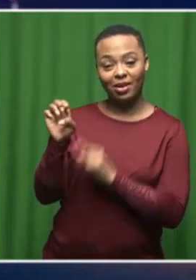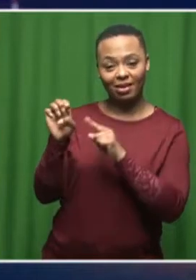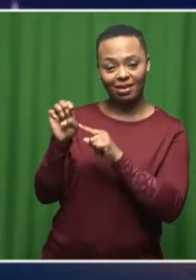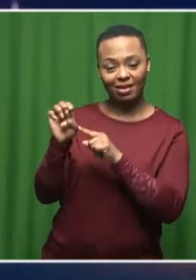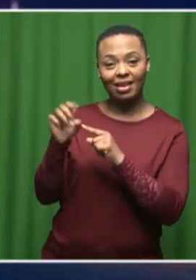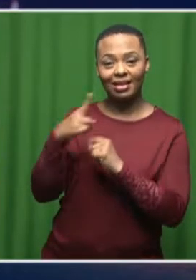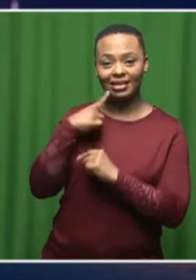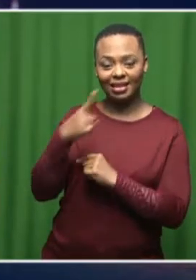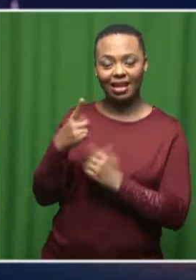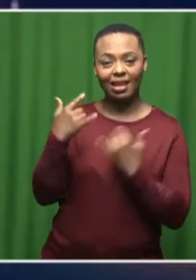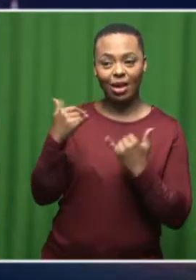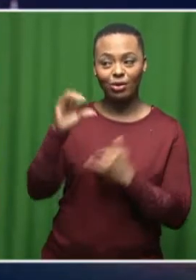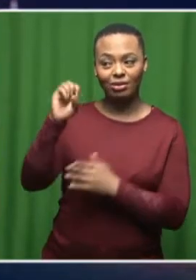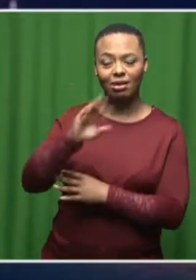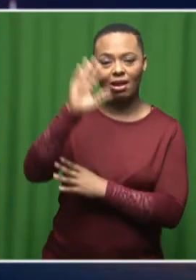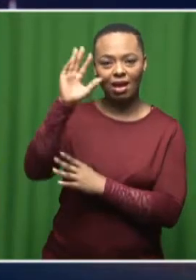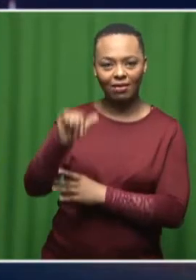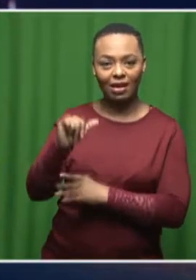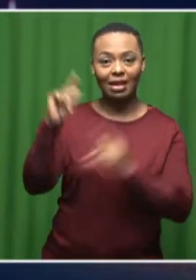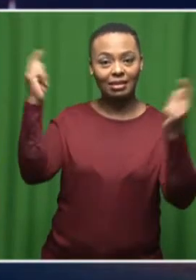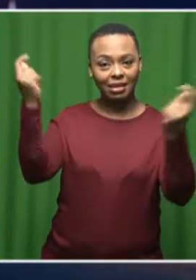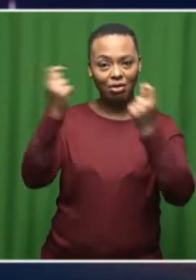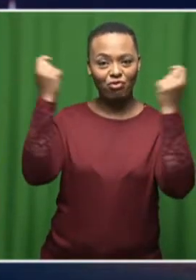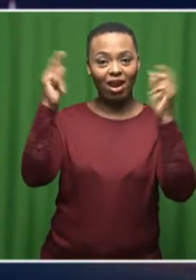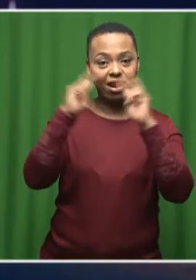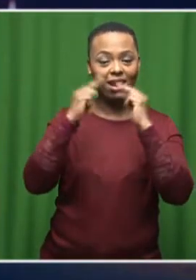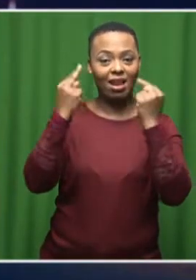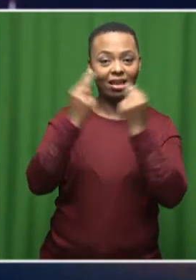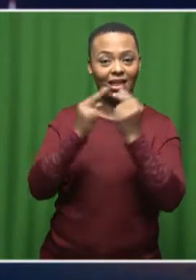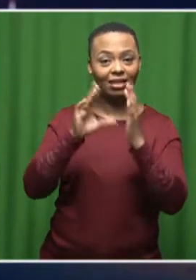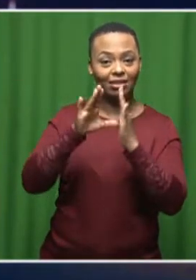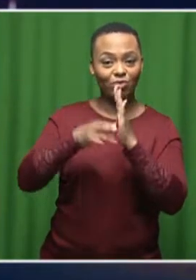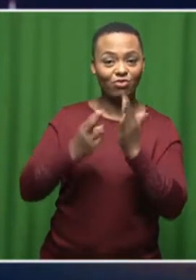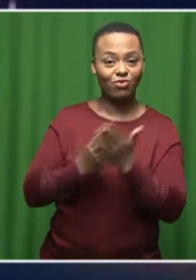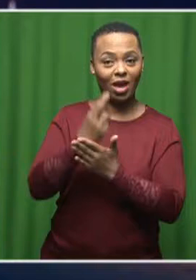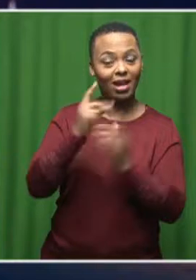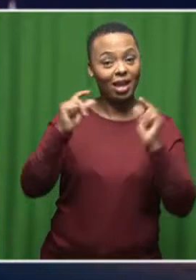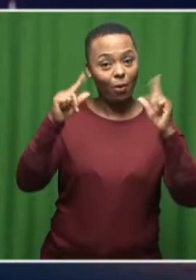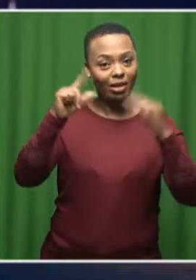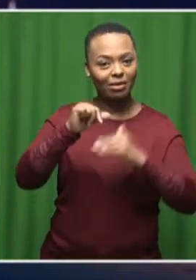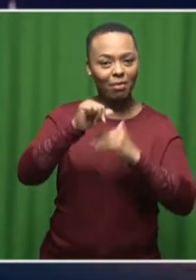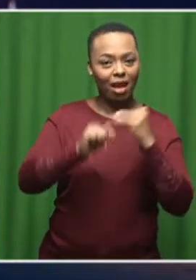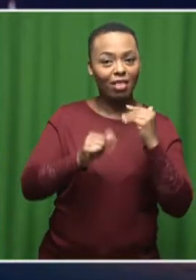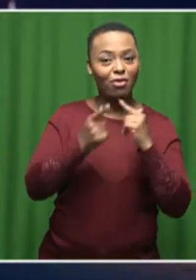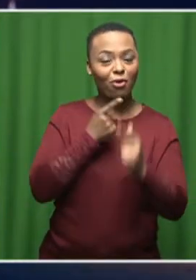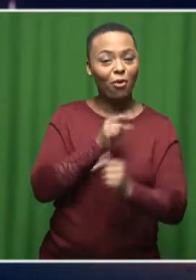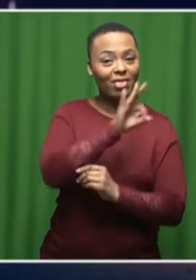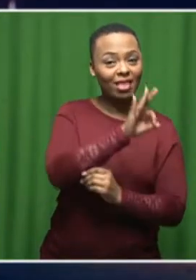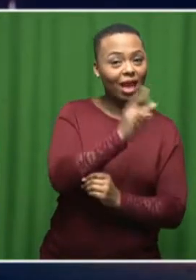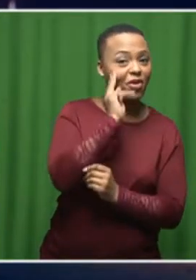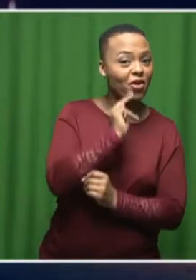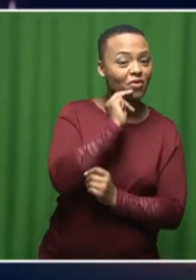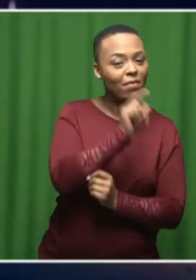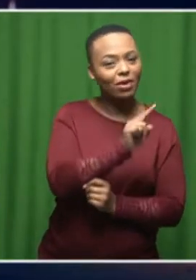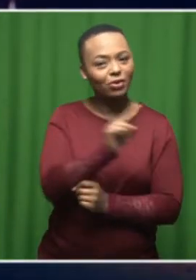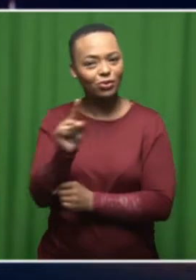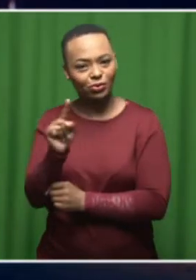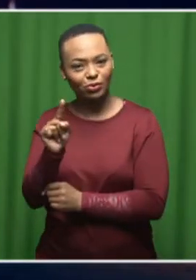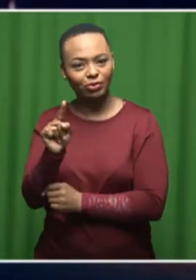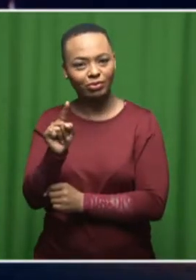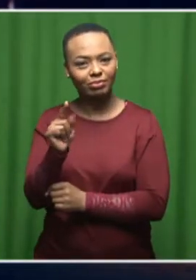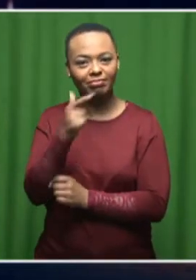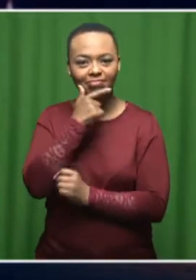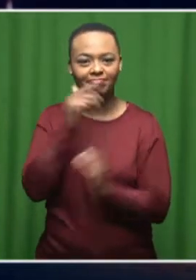South Africa celebrates National Disability Rights Awareness Month between the 3rd of November, culminating on International Day